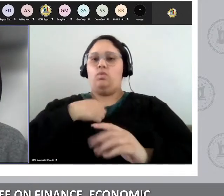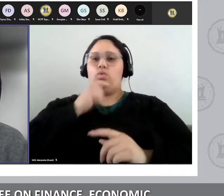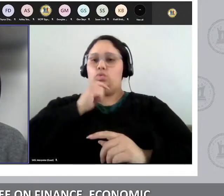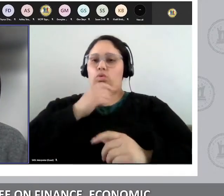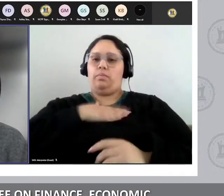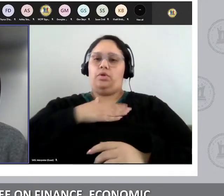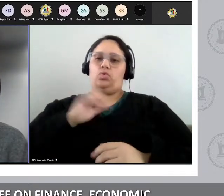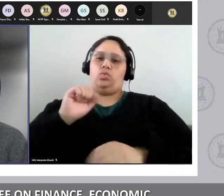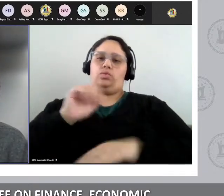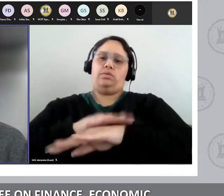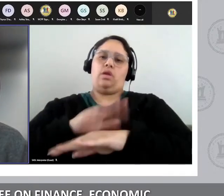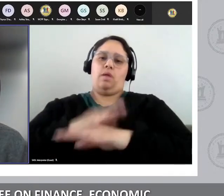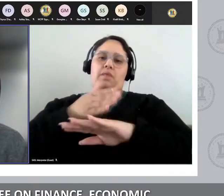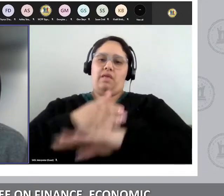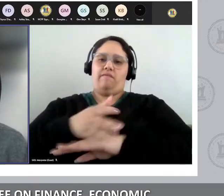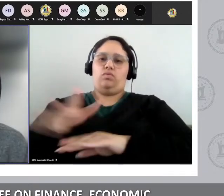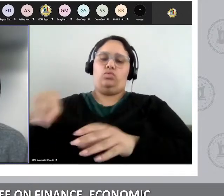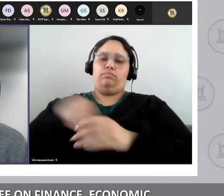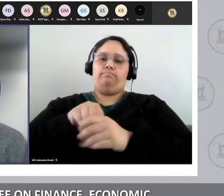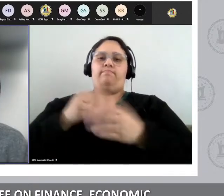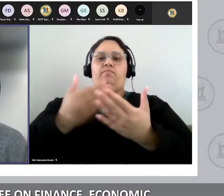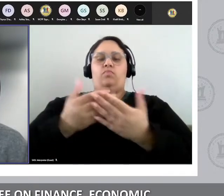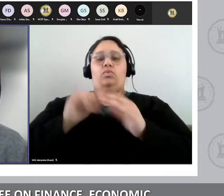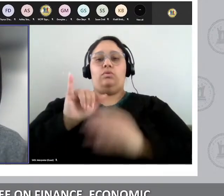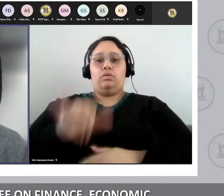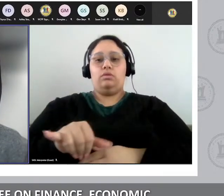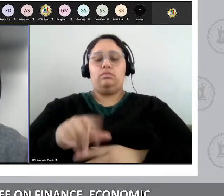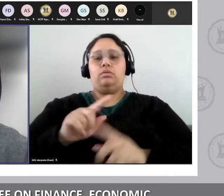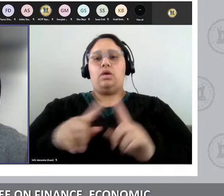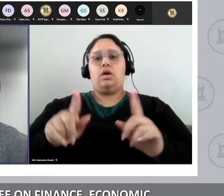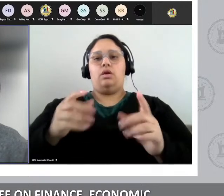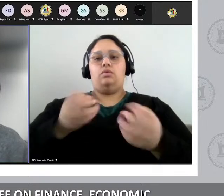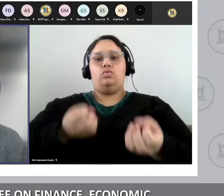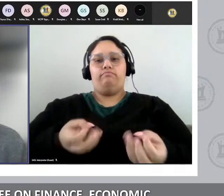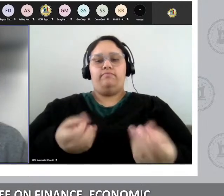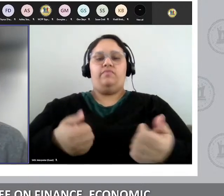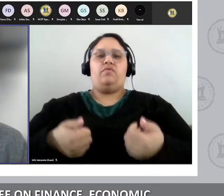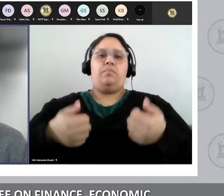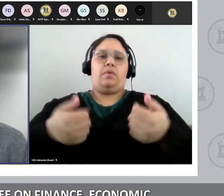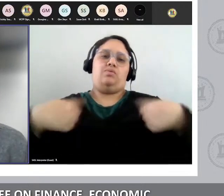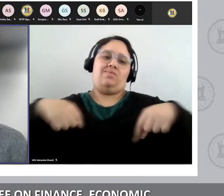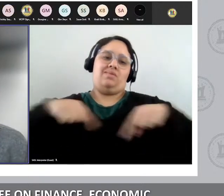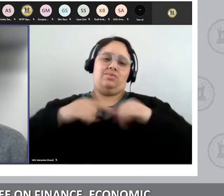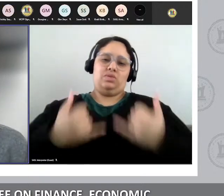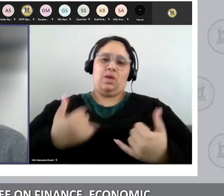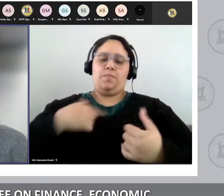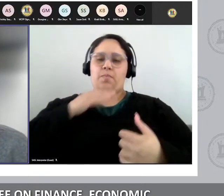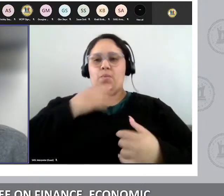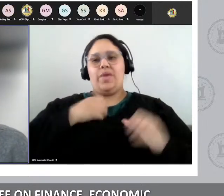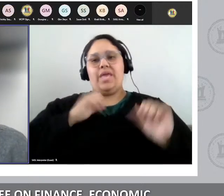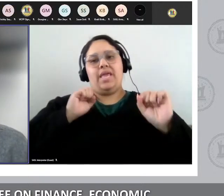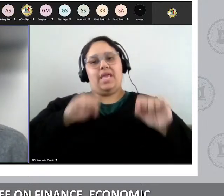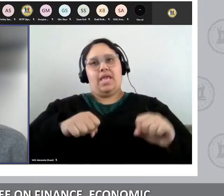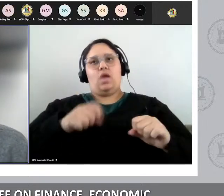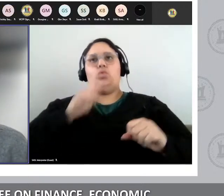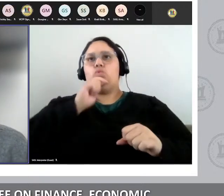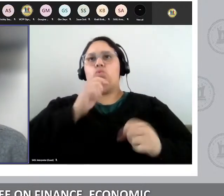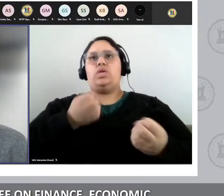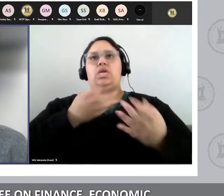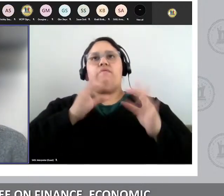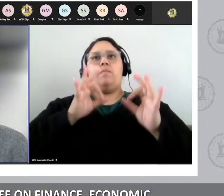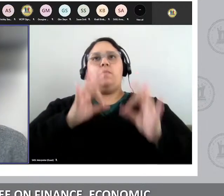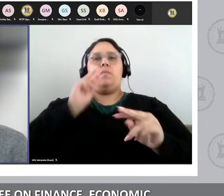do appreciate the time and the effort that you've put into this and into feeding back to us today so that we can meaningfully